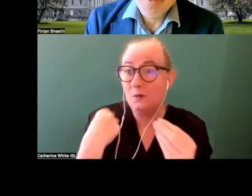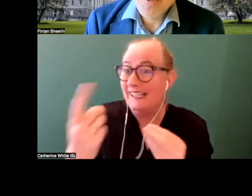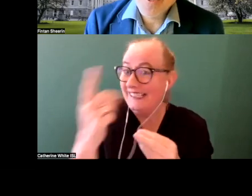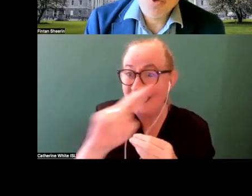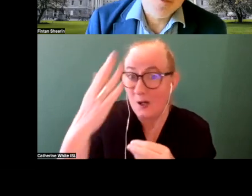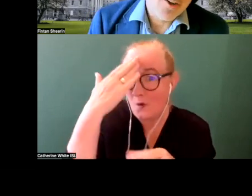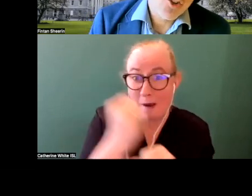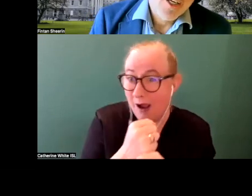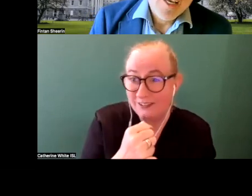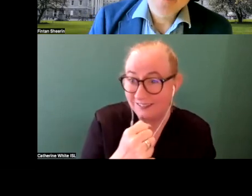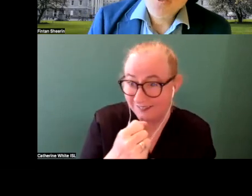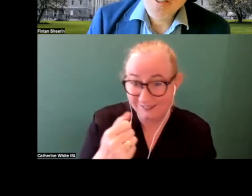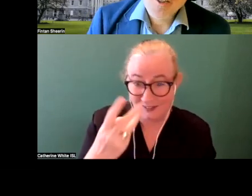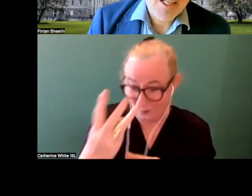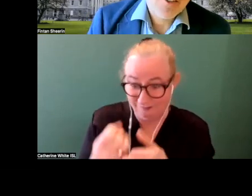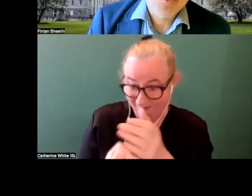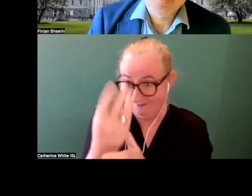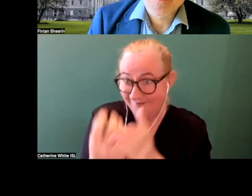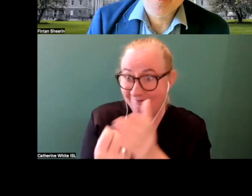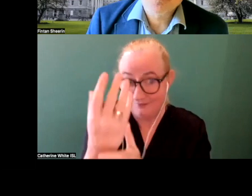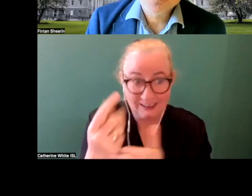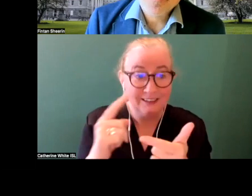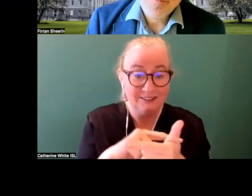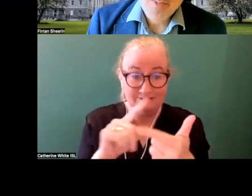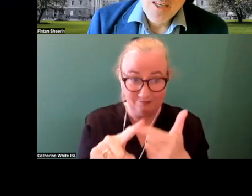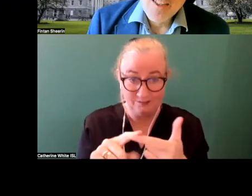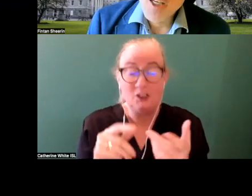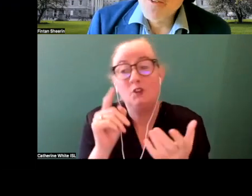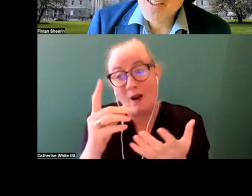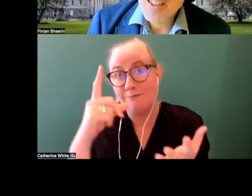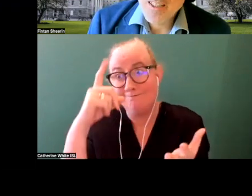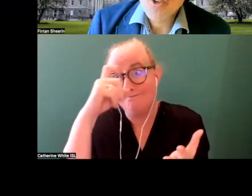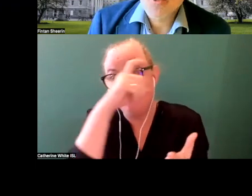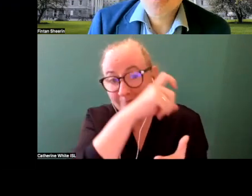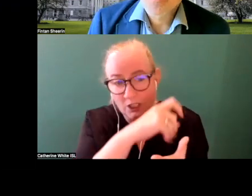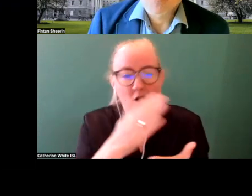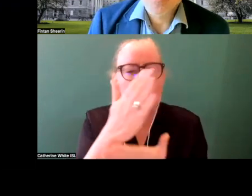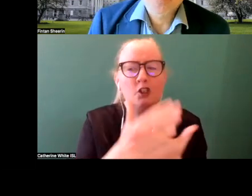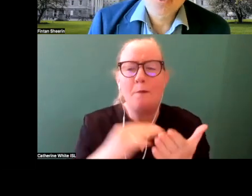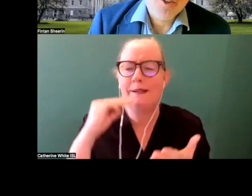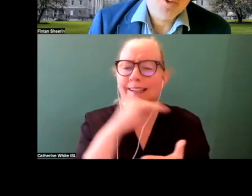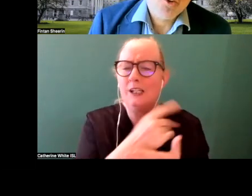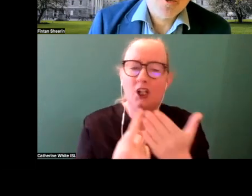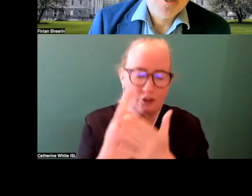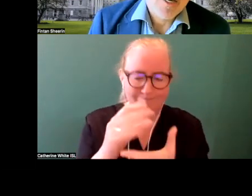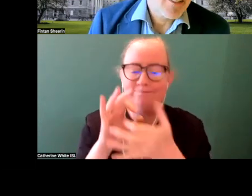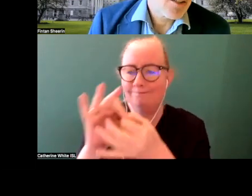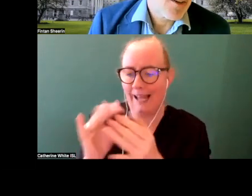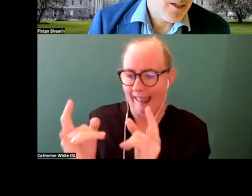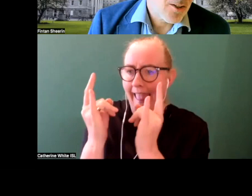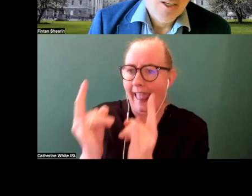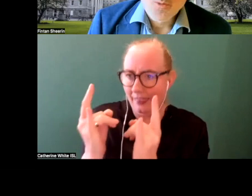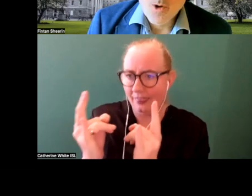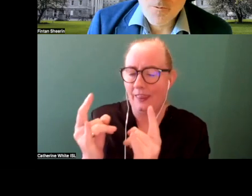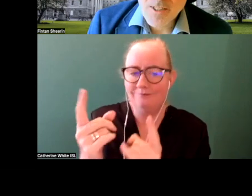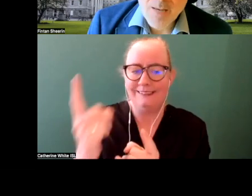are continuing to emerge, and increasing complexity is there. Some of the key issues, our health issues, which were